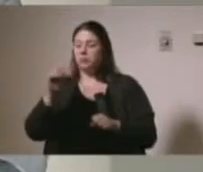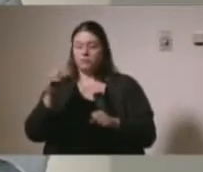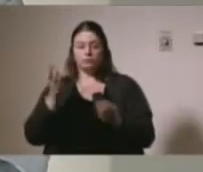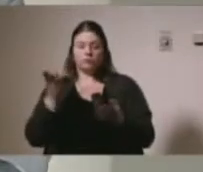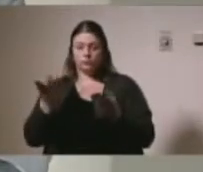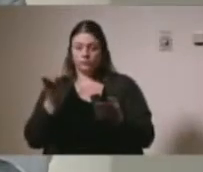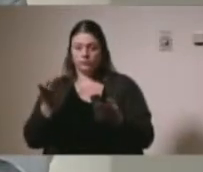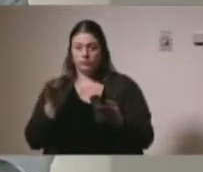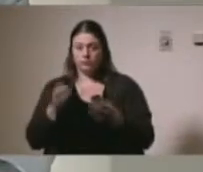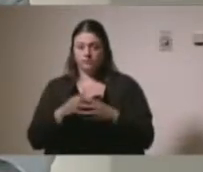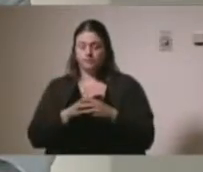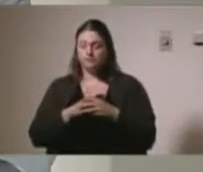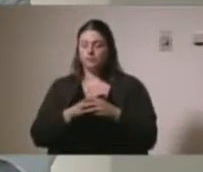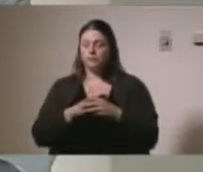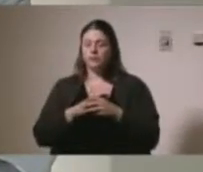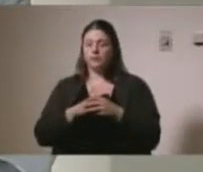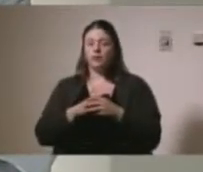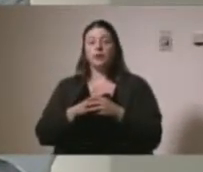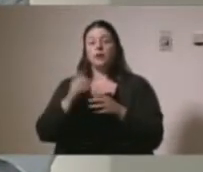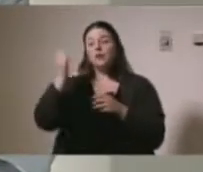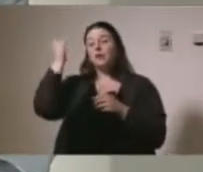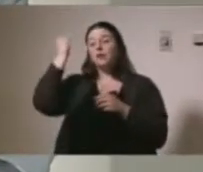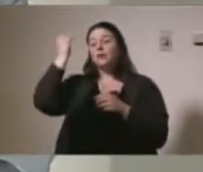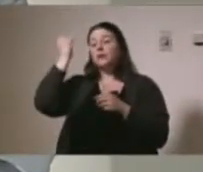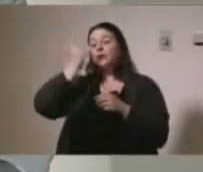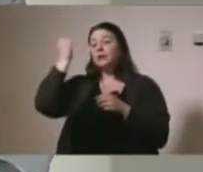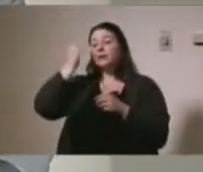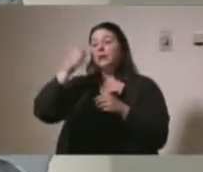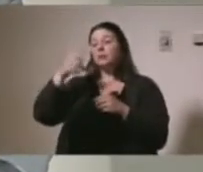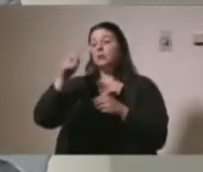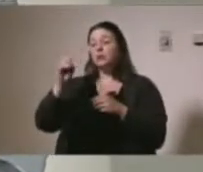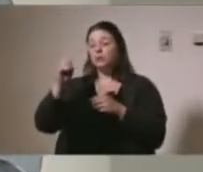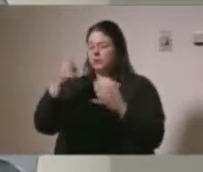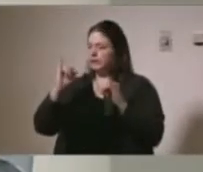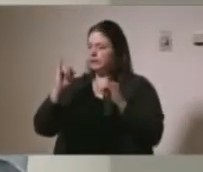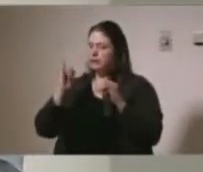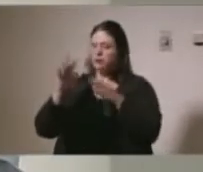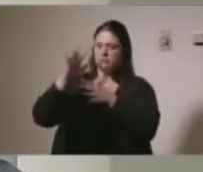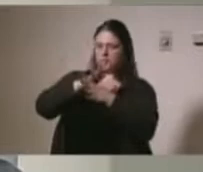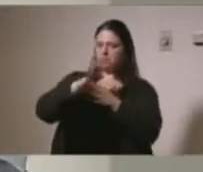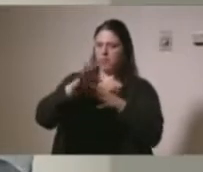But the Italian Post is still the main shareholder.